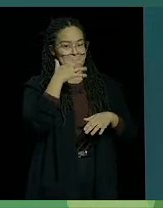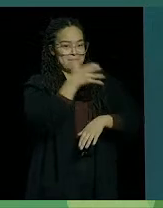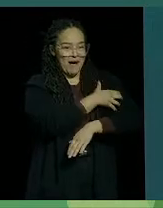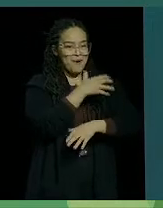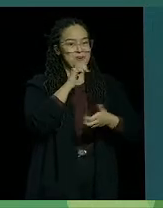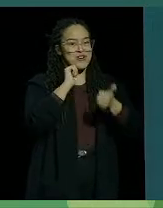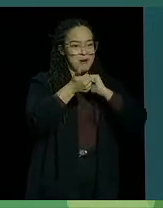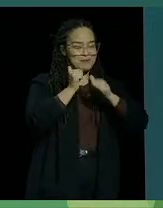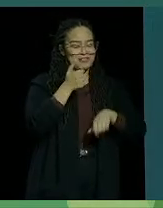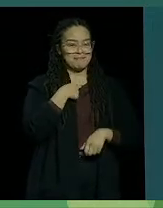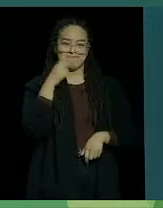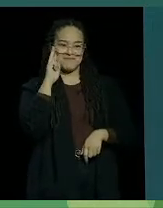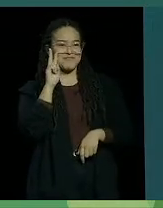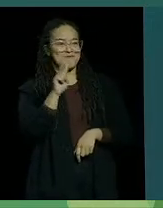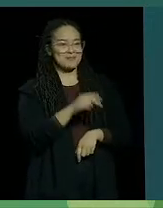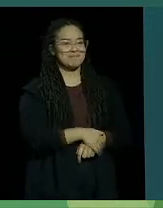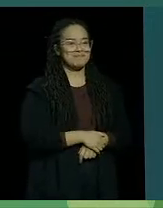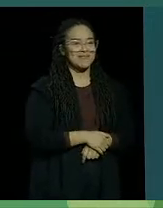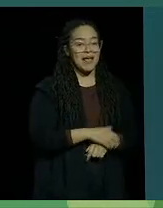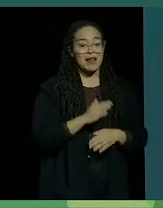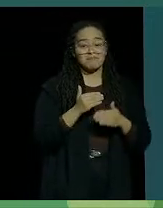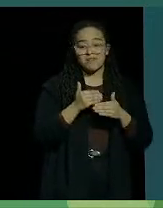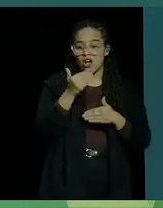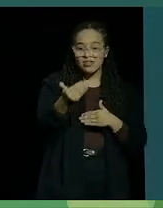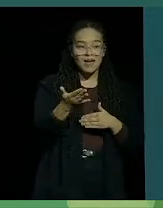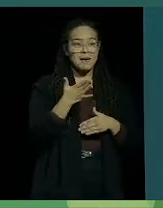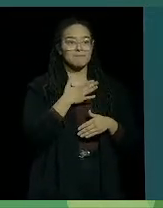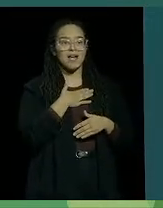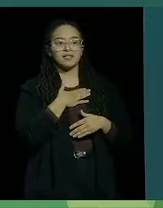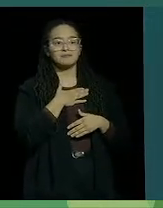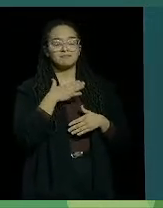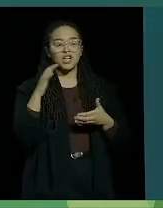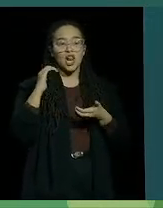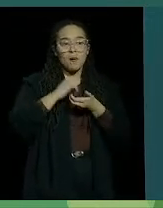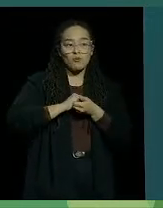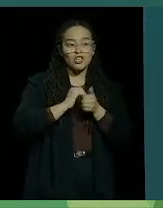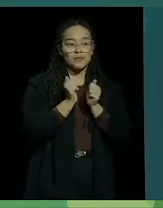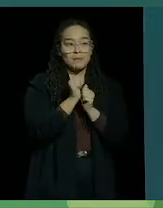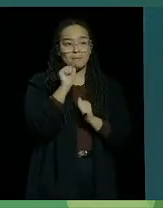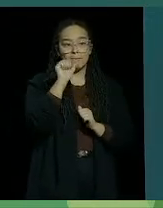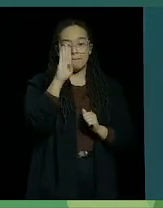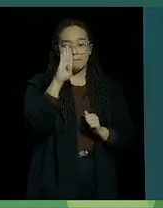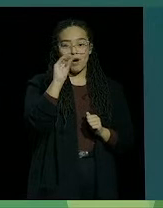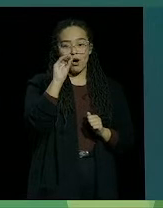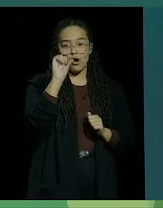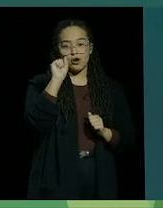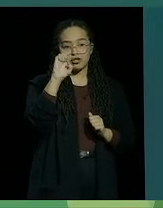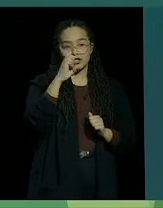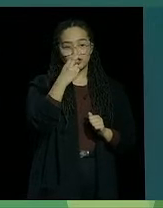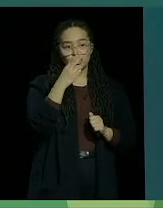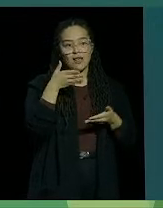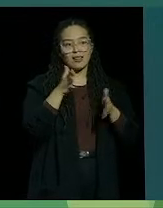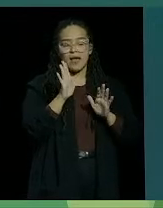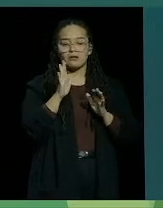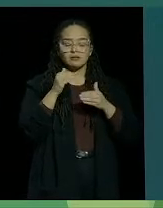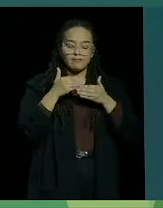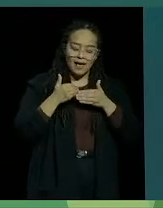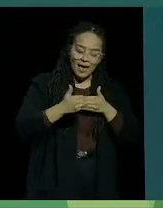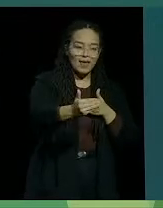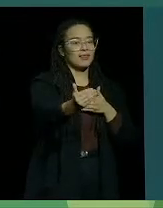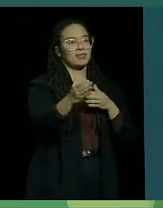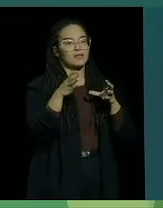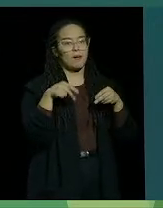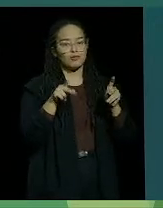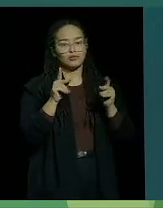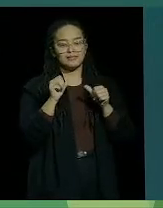looking forward to that. And beyond that, my collaboration with Bosch allows endless opportunities to continue to push the